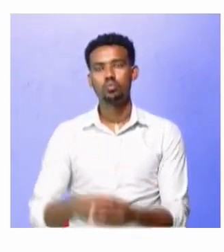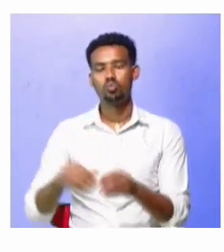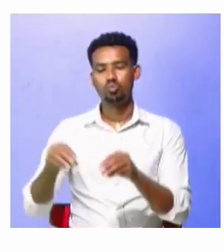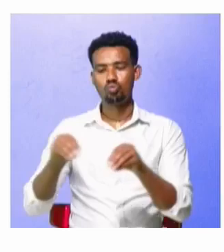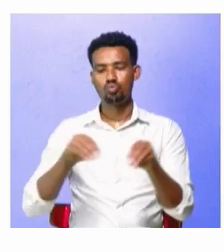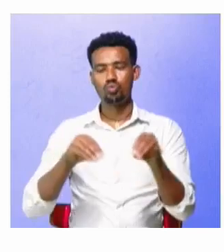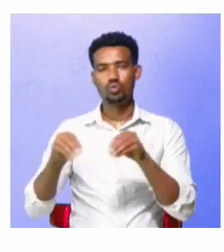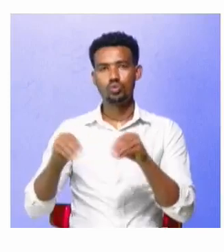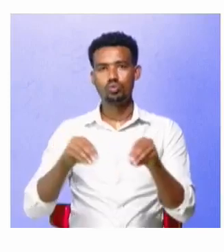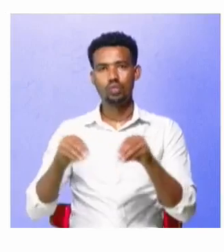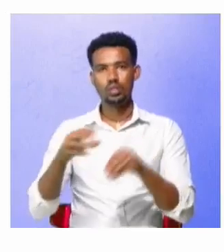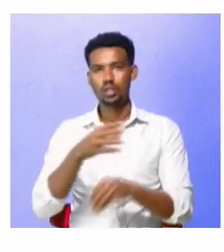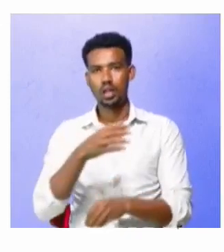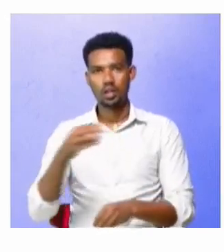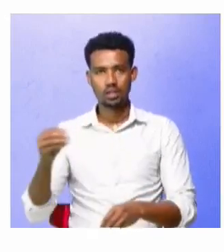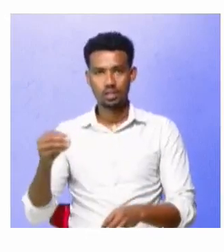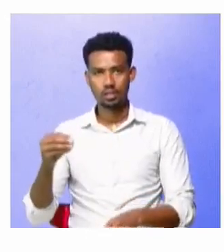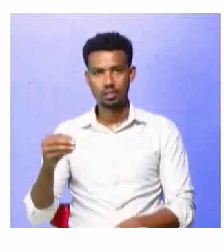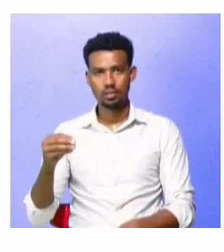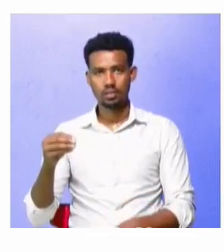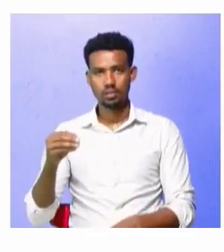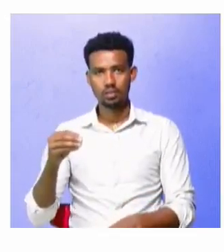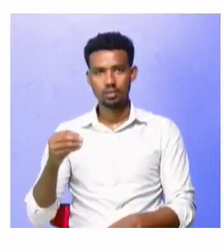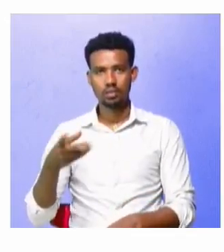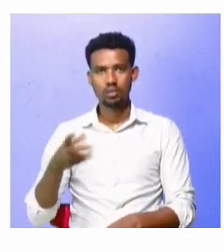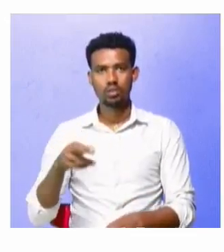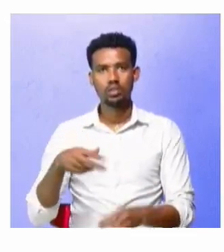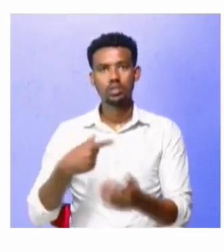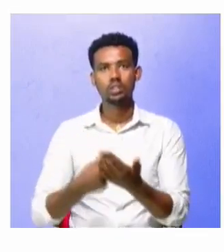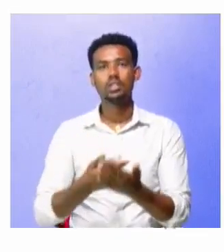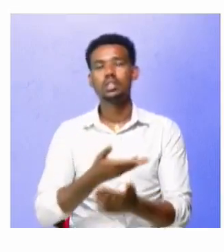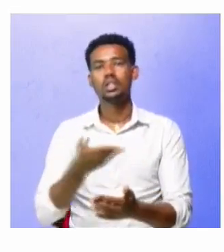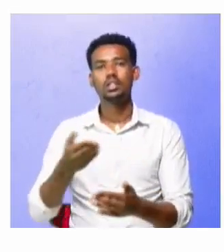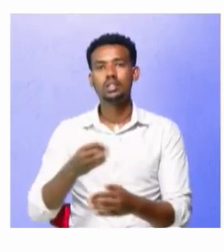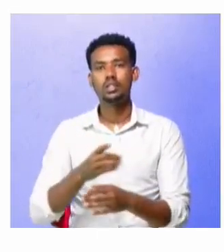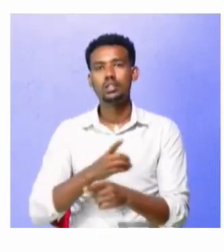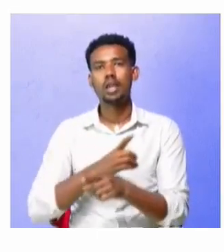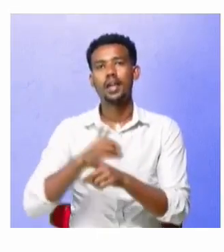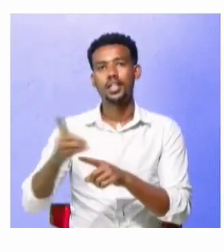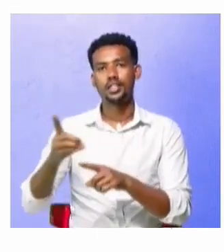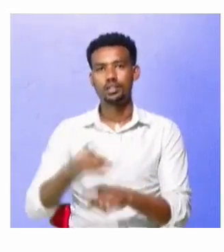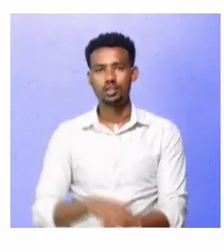movements and, or in this case, direction.